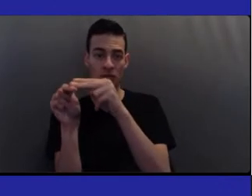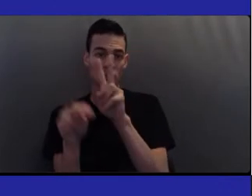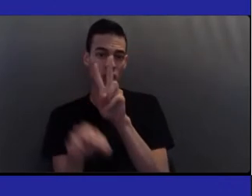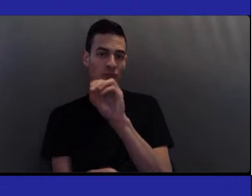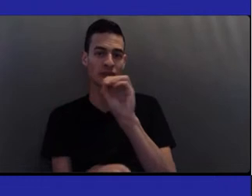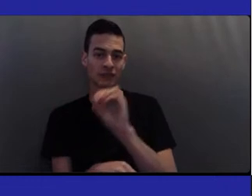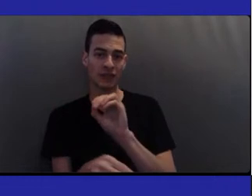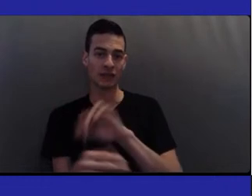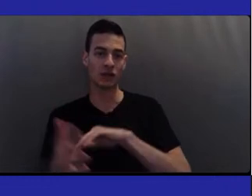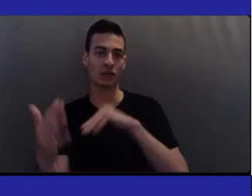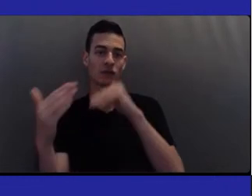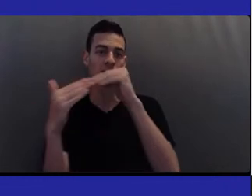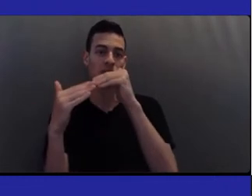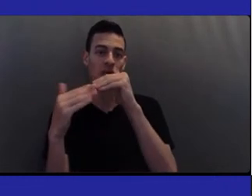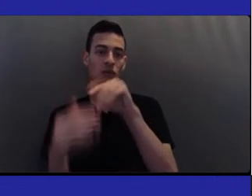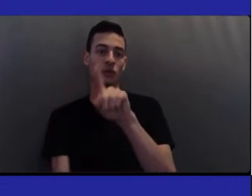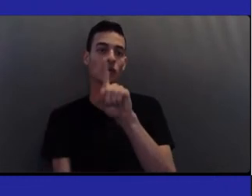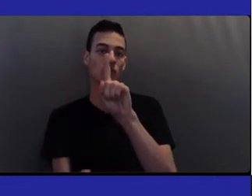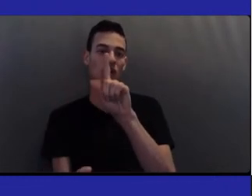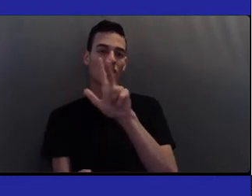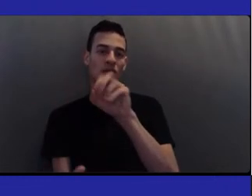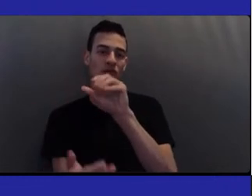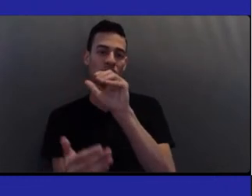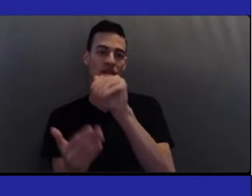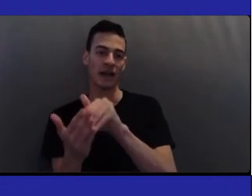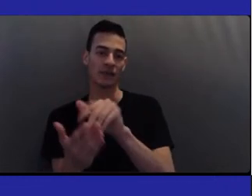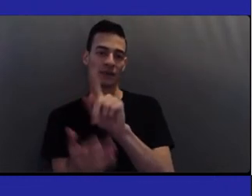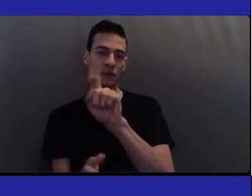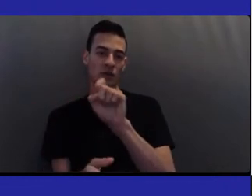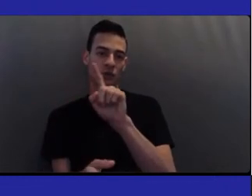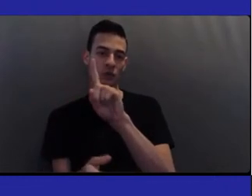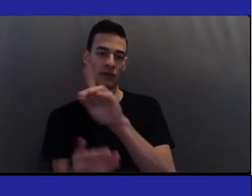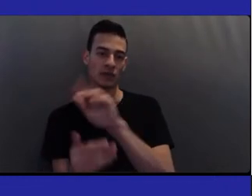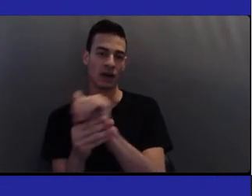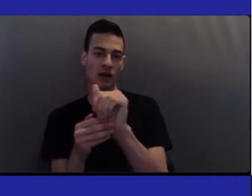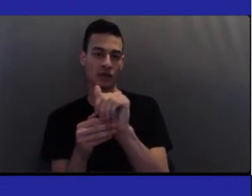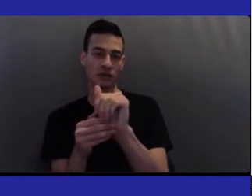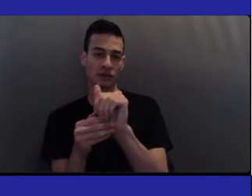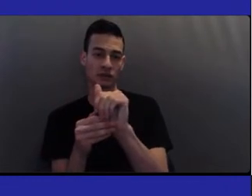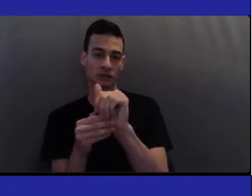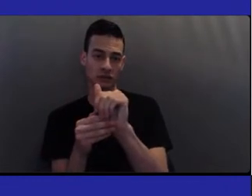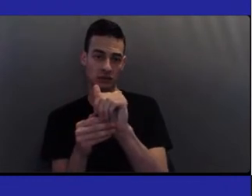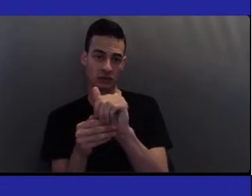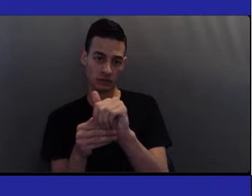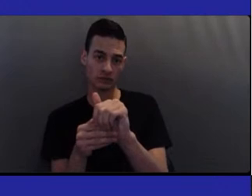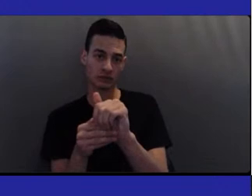$130,101, with such agreement to be terminable by each party on 30 days without cost.